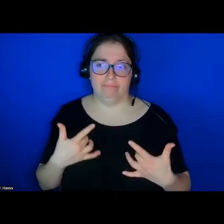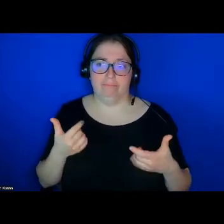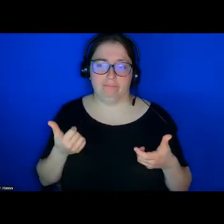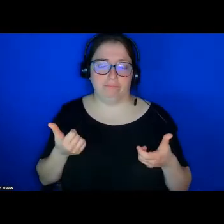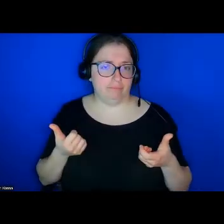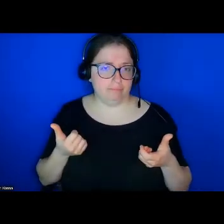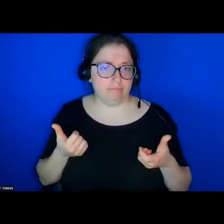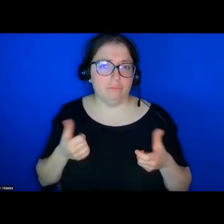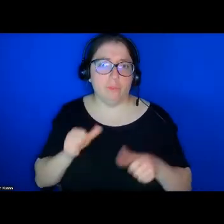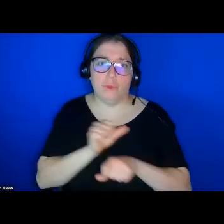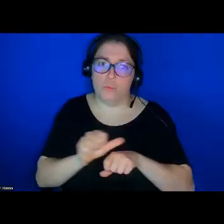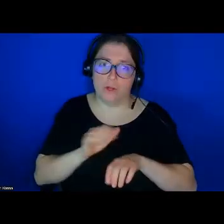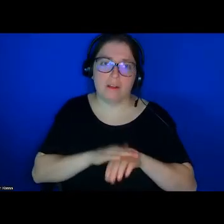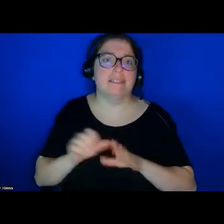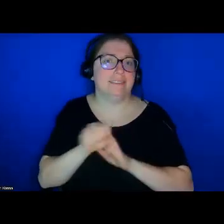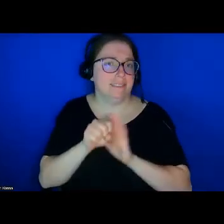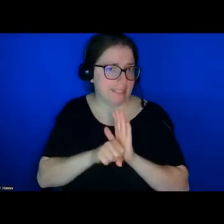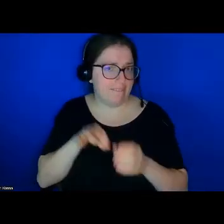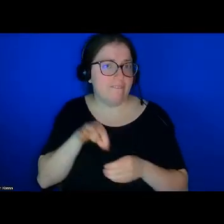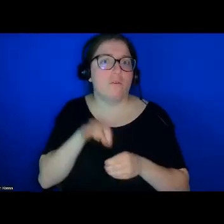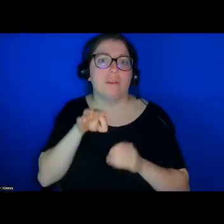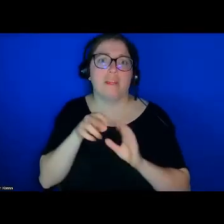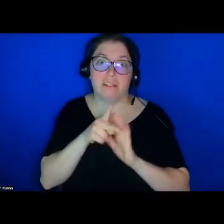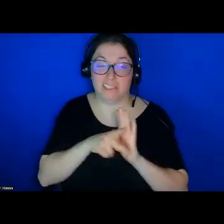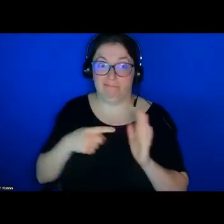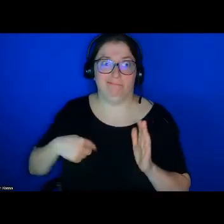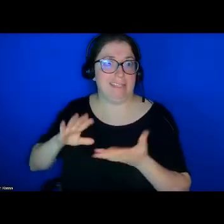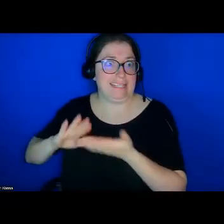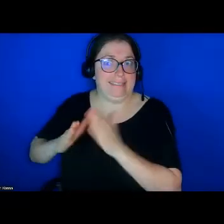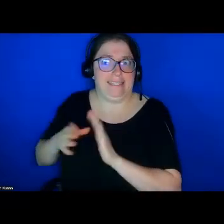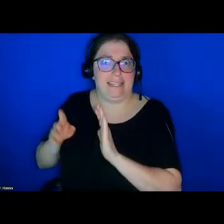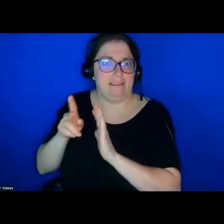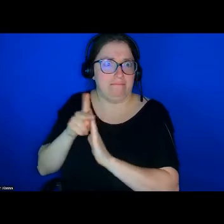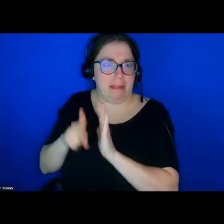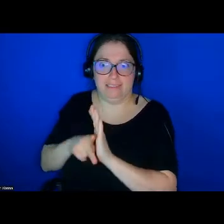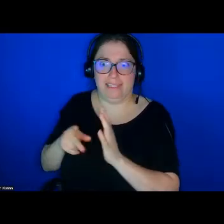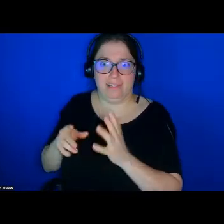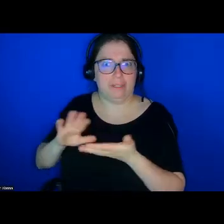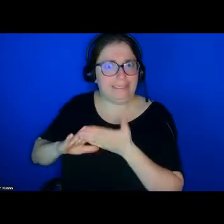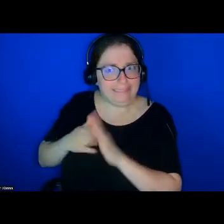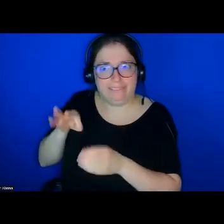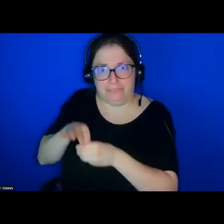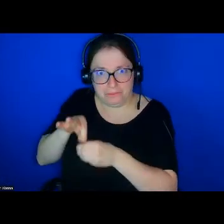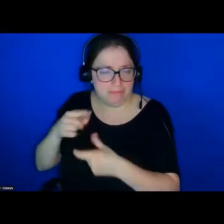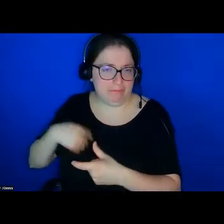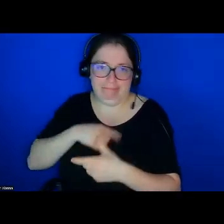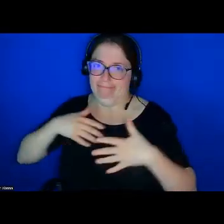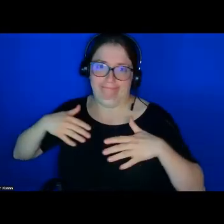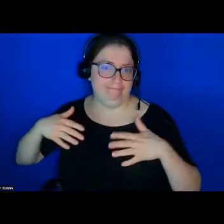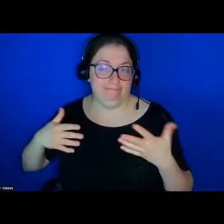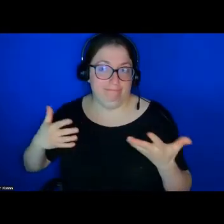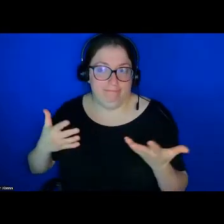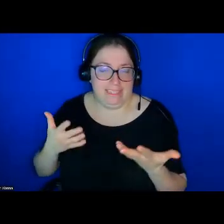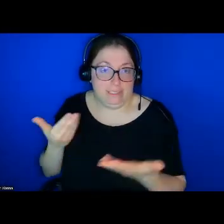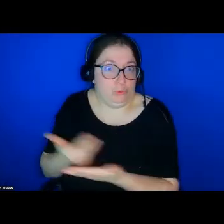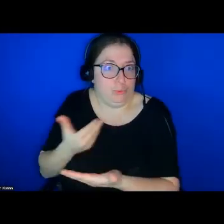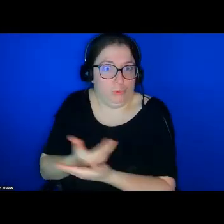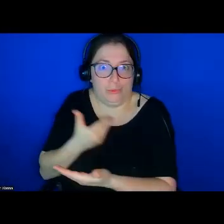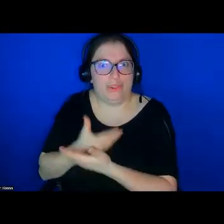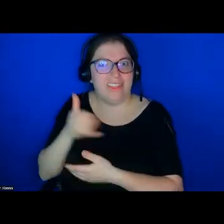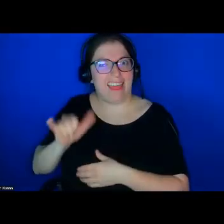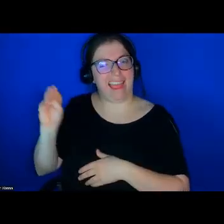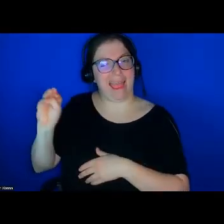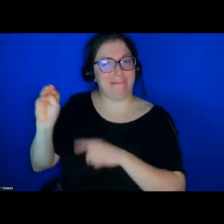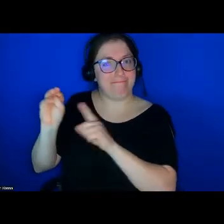I think we're learning about municipal voting just the same as you all are just from reading the law it seems like that M designation